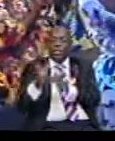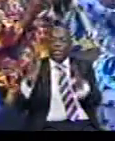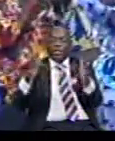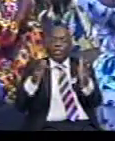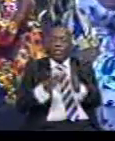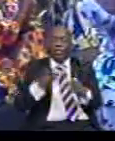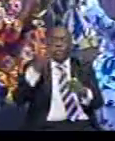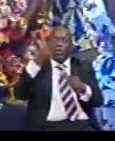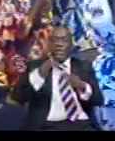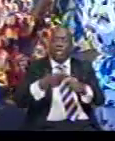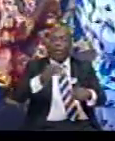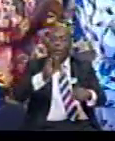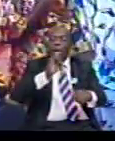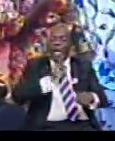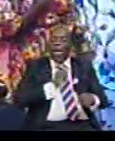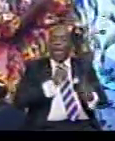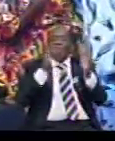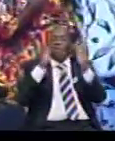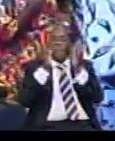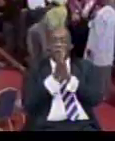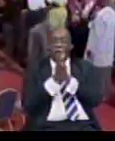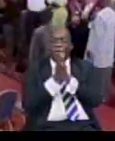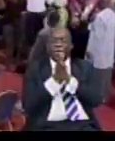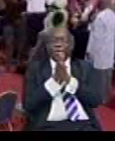I pray.